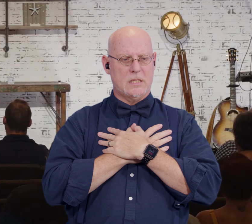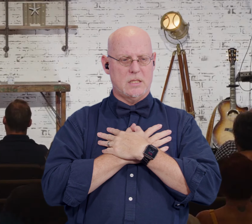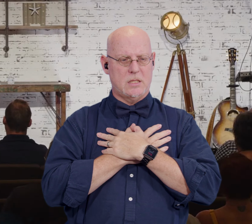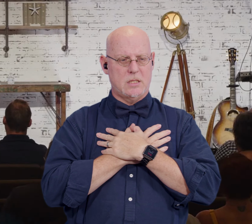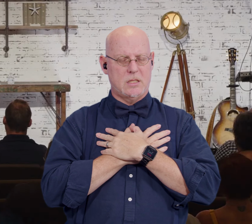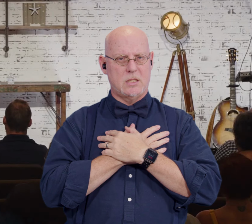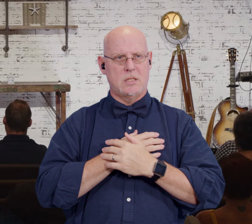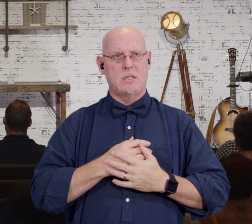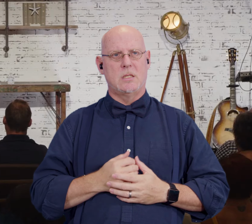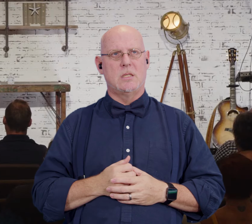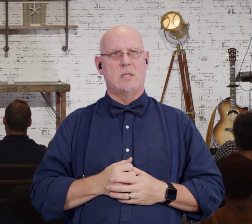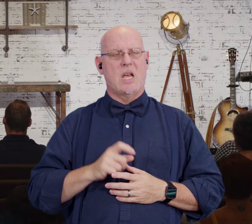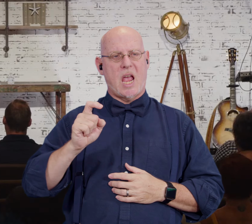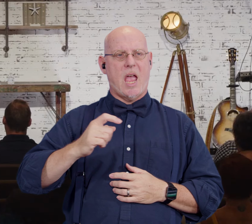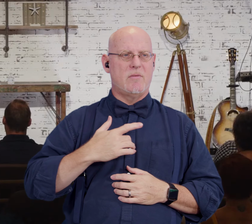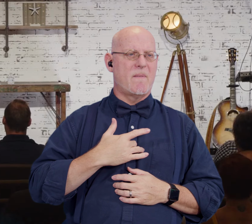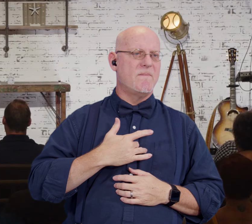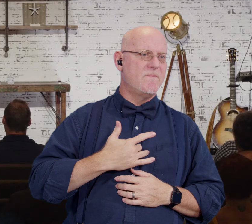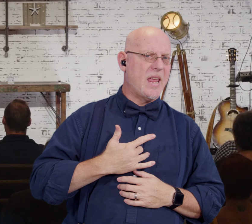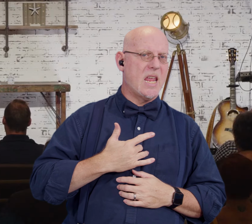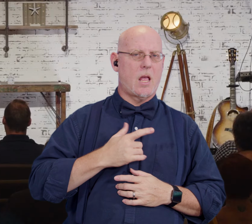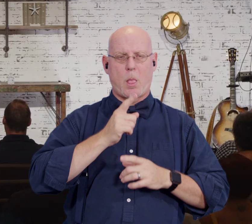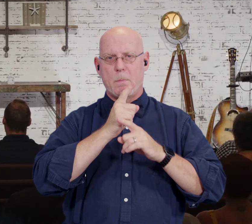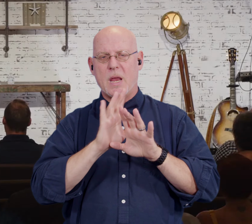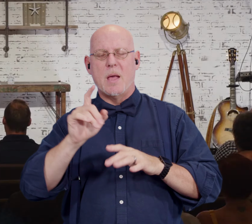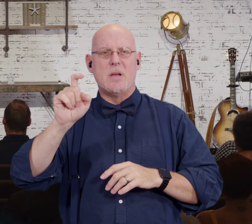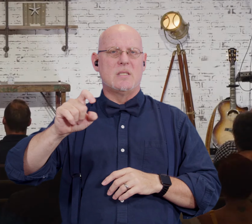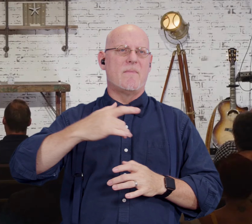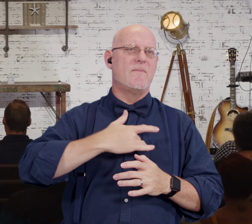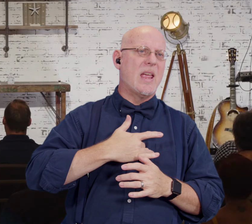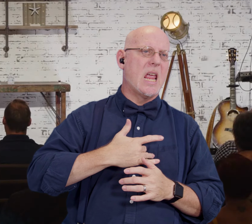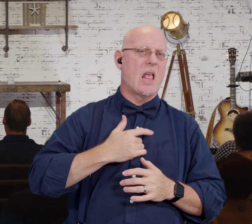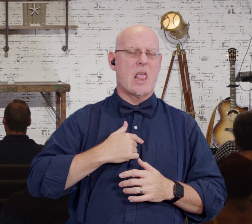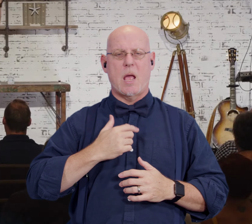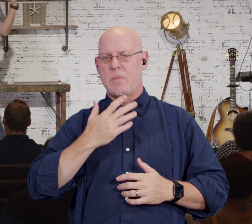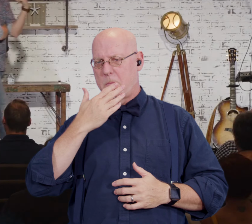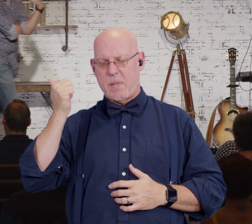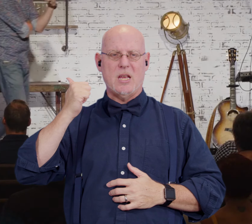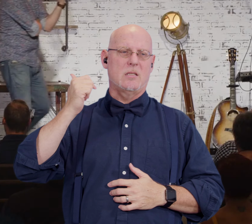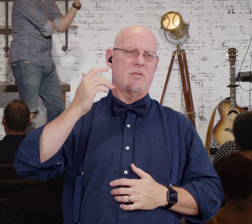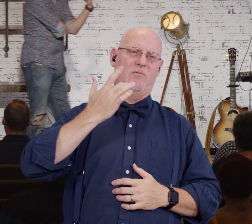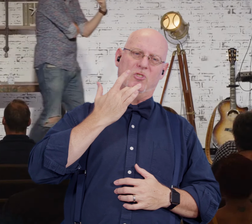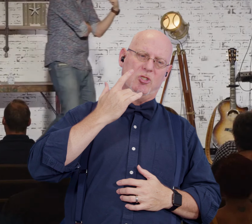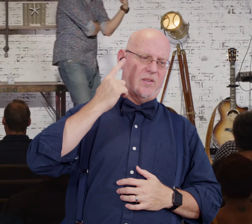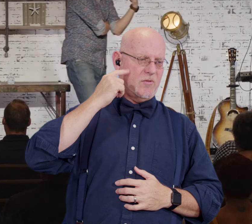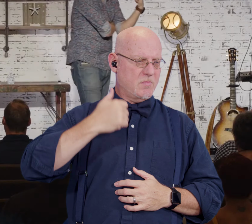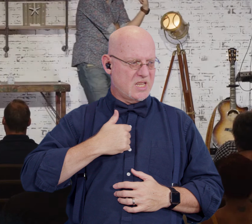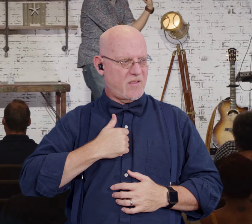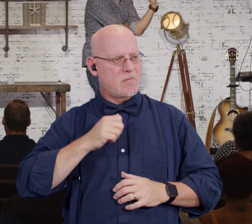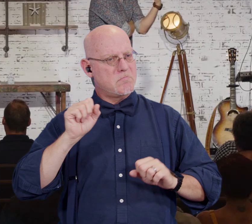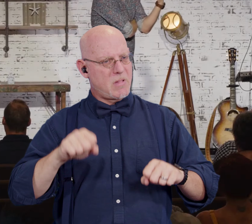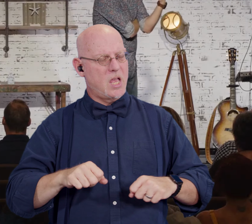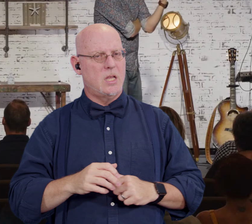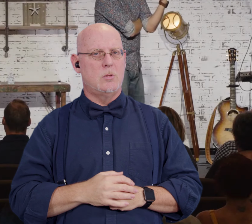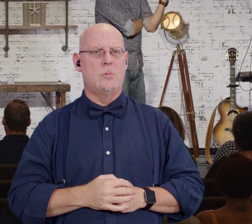rest. I've got to feel at peace. I've got to feel like I'm the best version of myself possible.